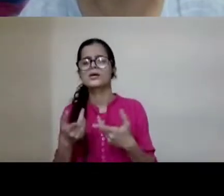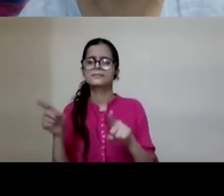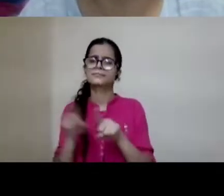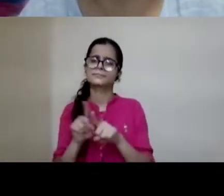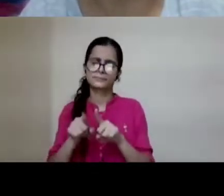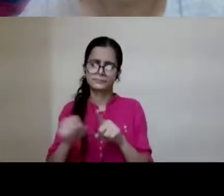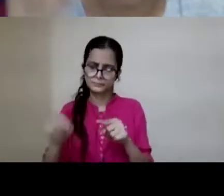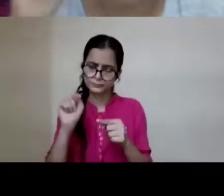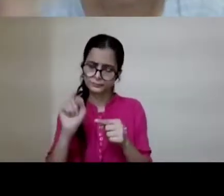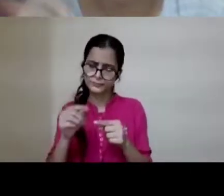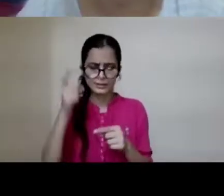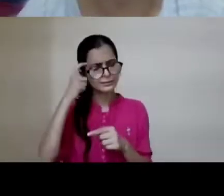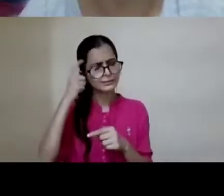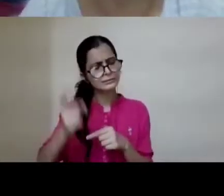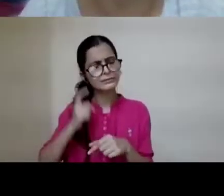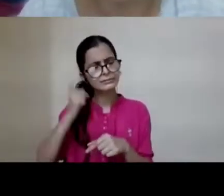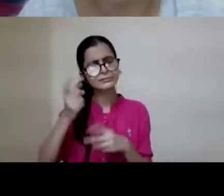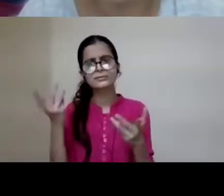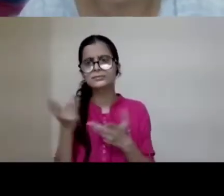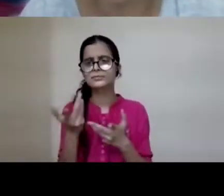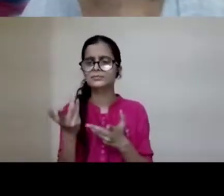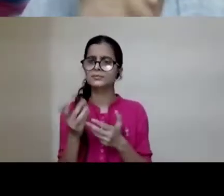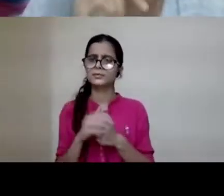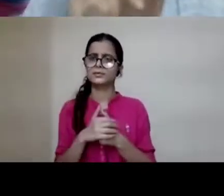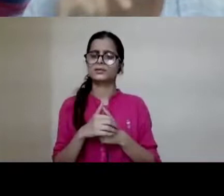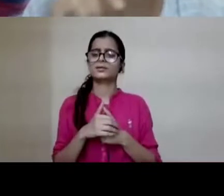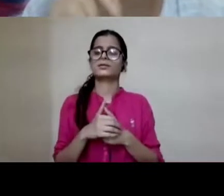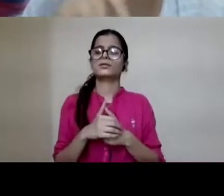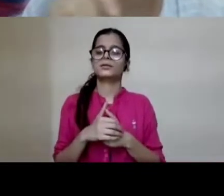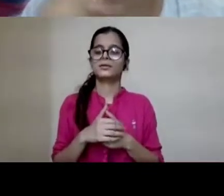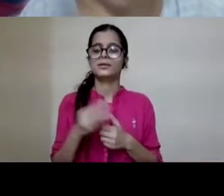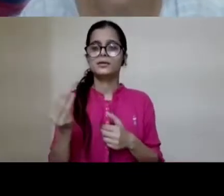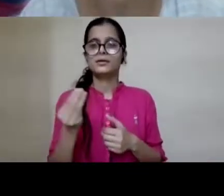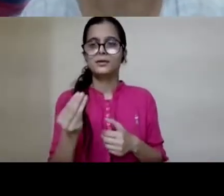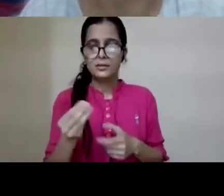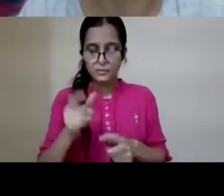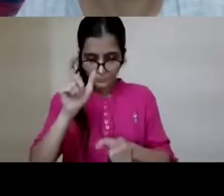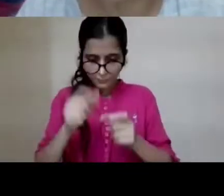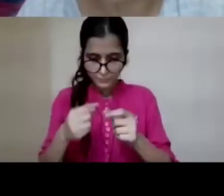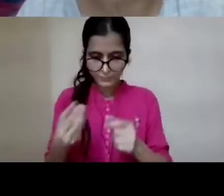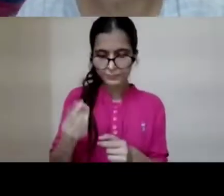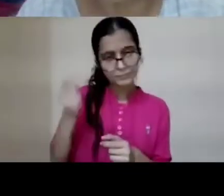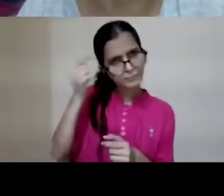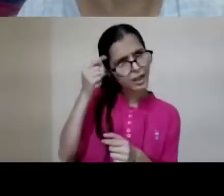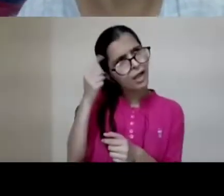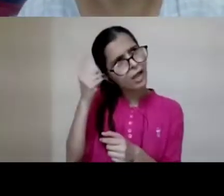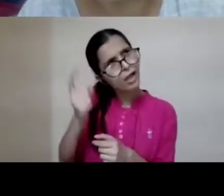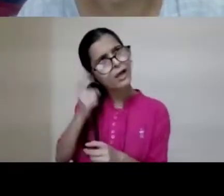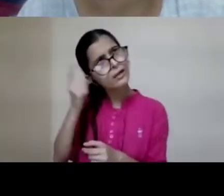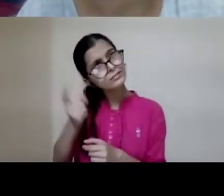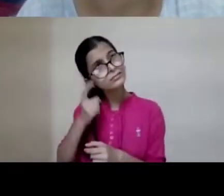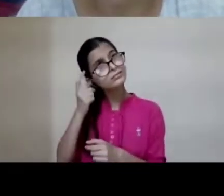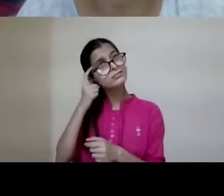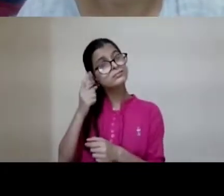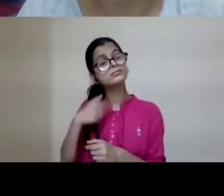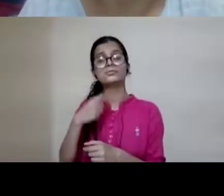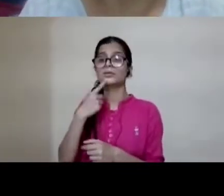I think I somewhere, some bias crossed in my head, and I sort of said